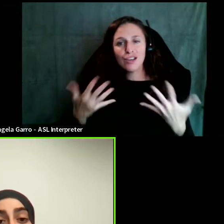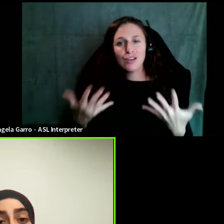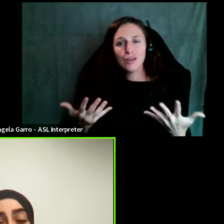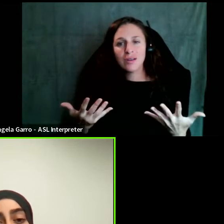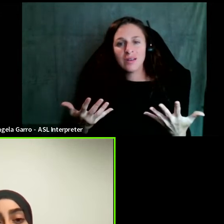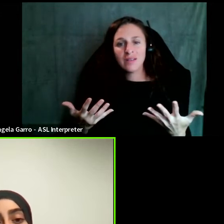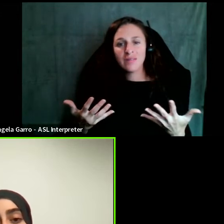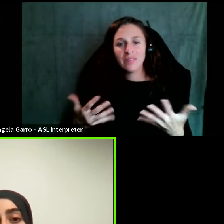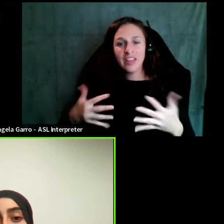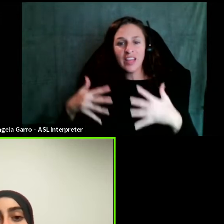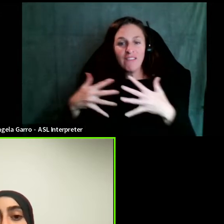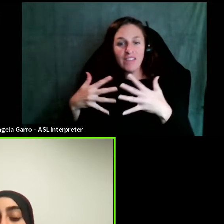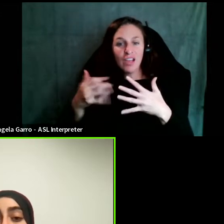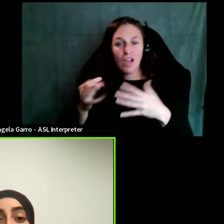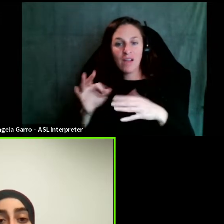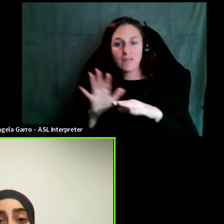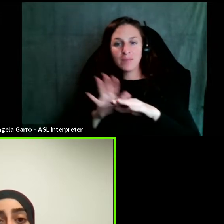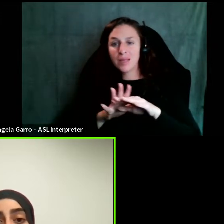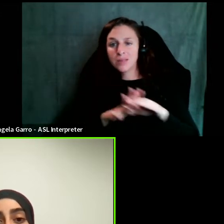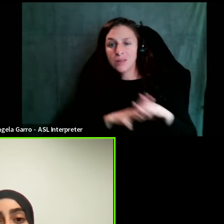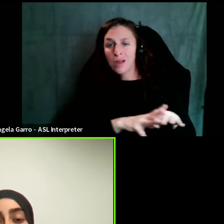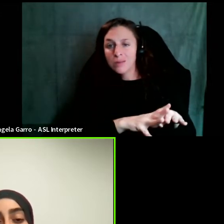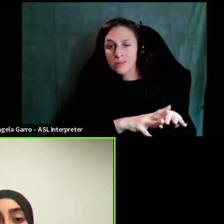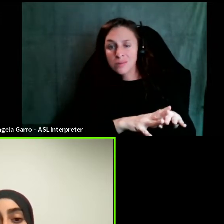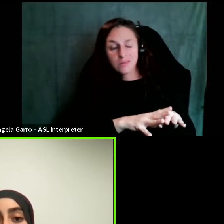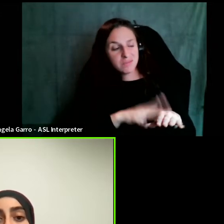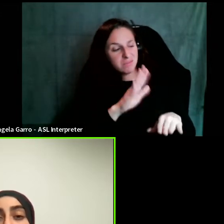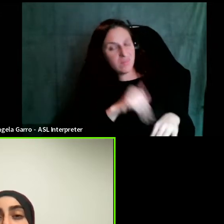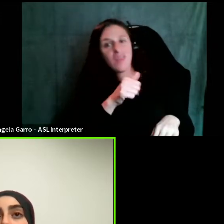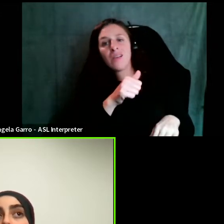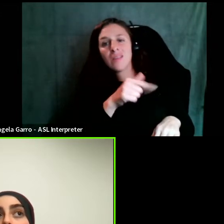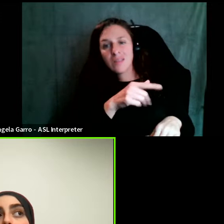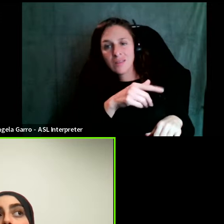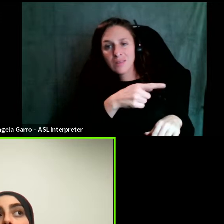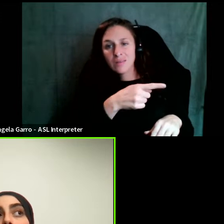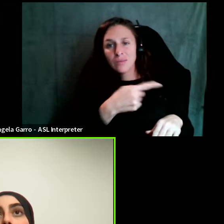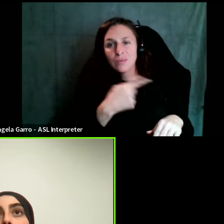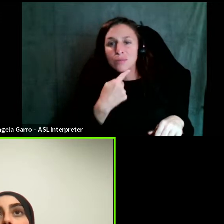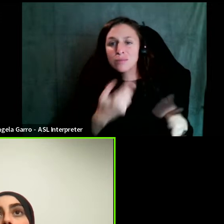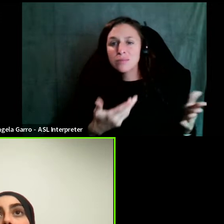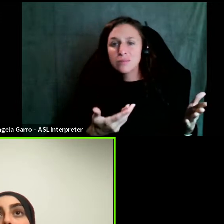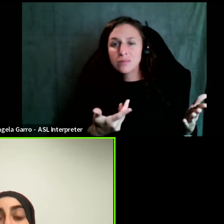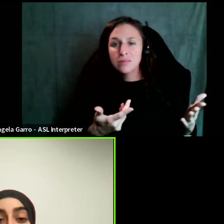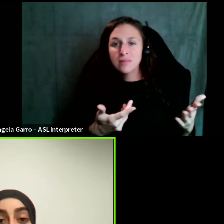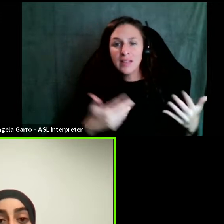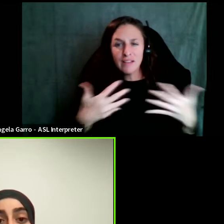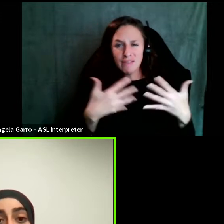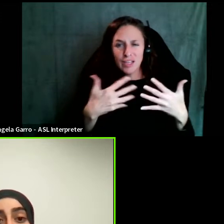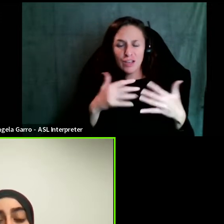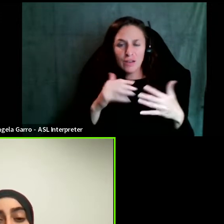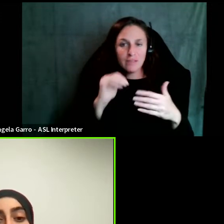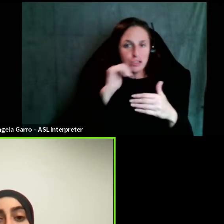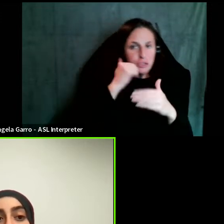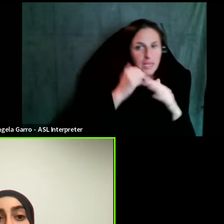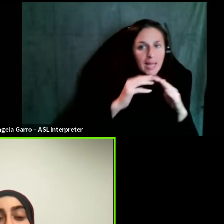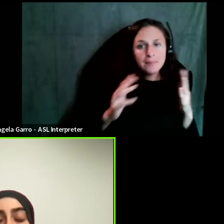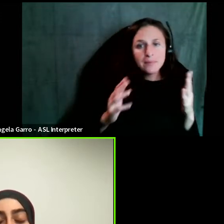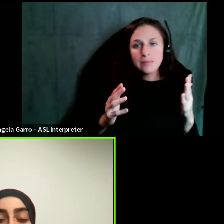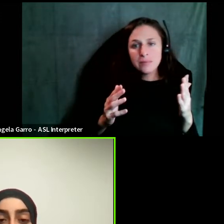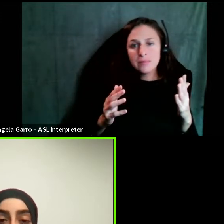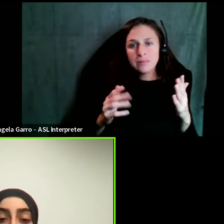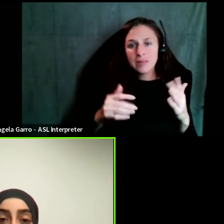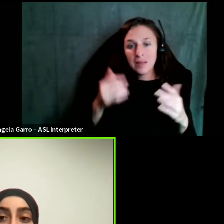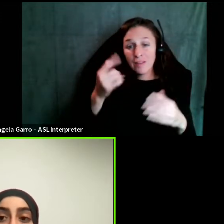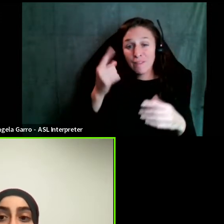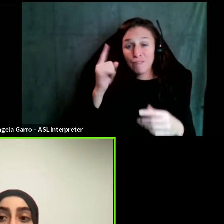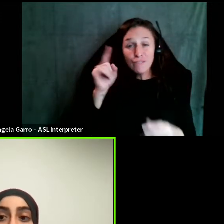being doxxed, fear of being called out, fear of being shamed for